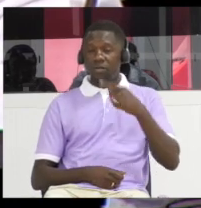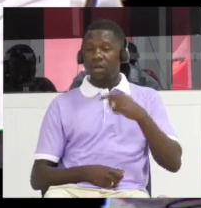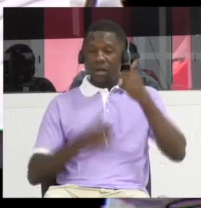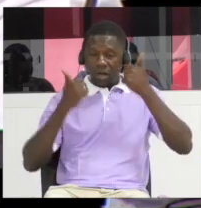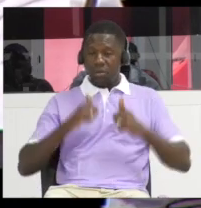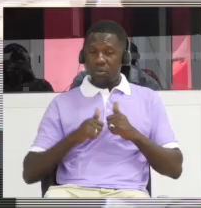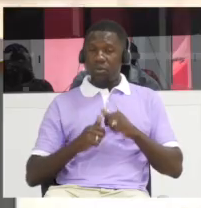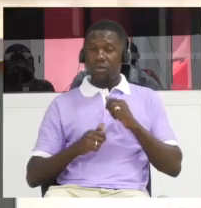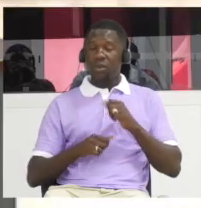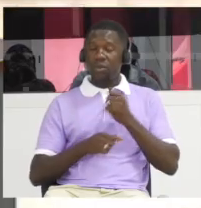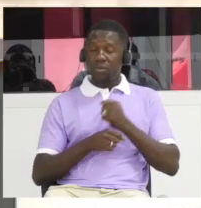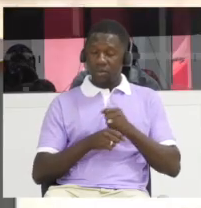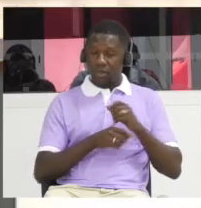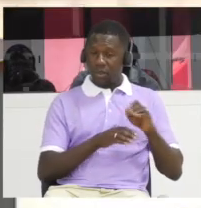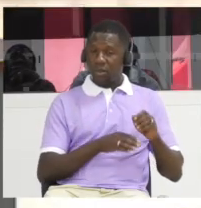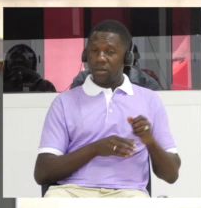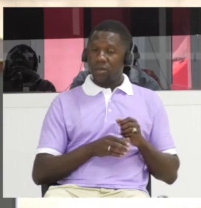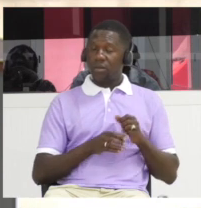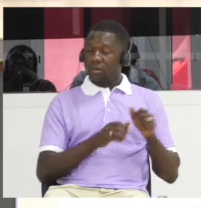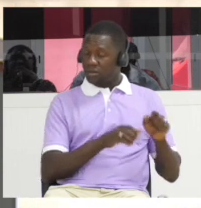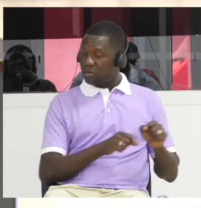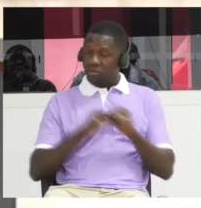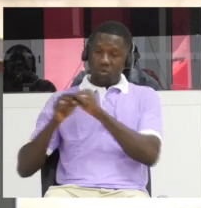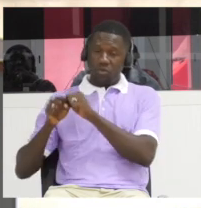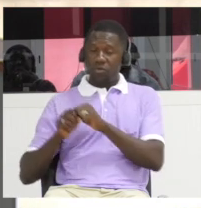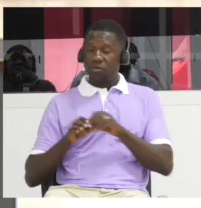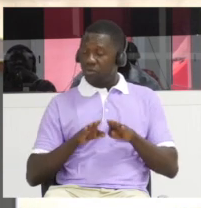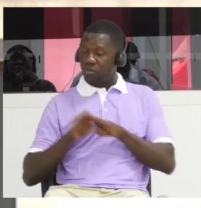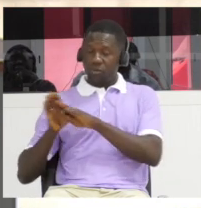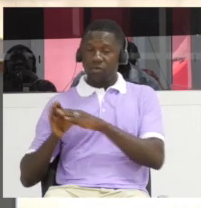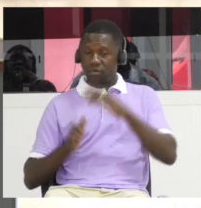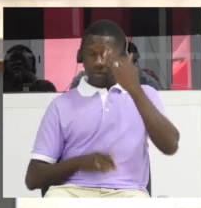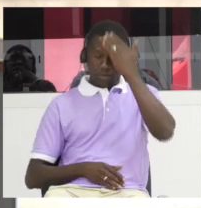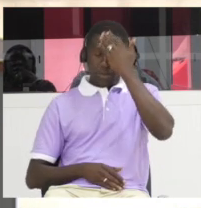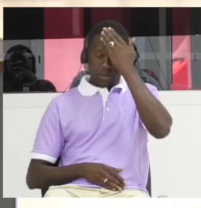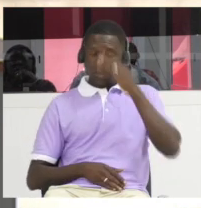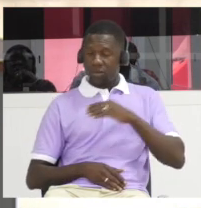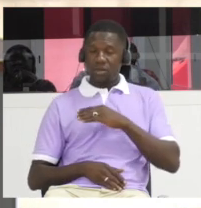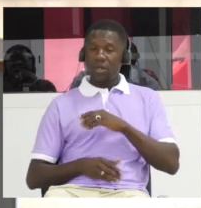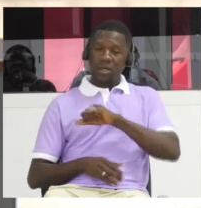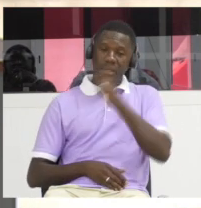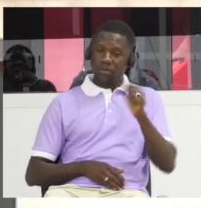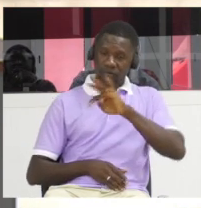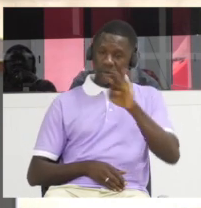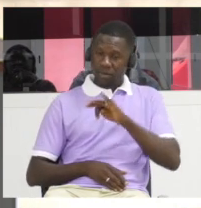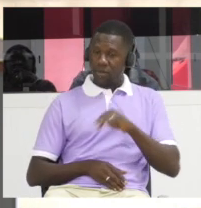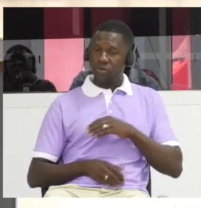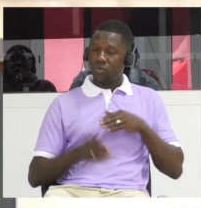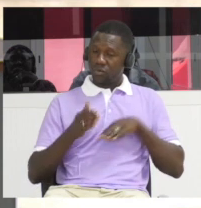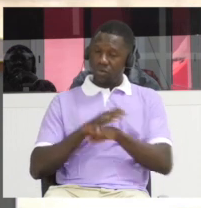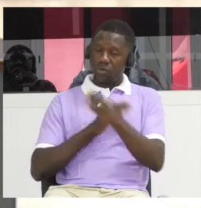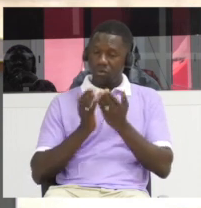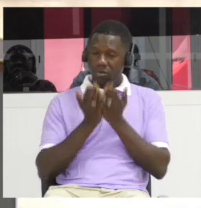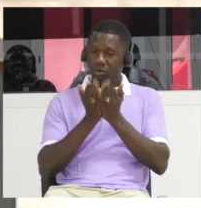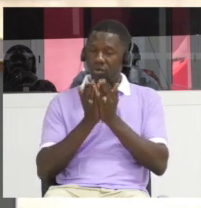taken to the vessel? I don't know. I was in my office. What transpired in the at the residence was I